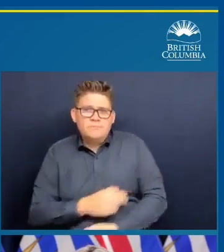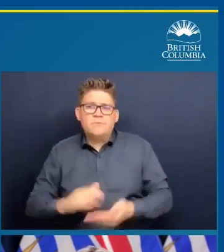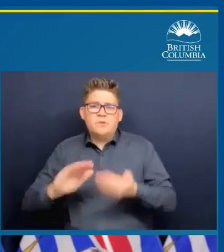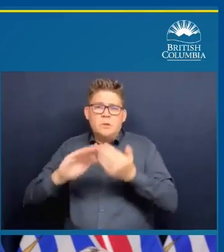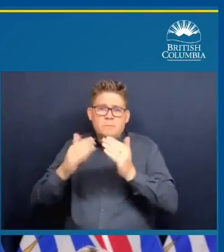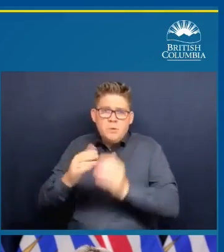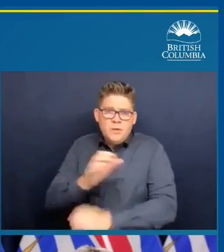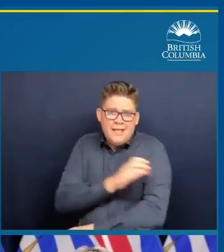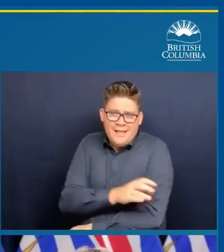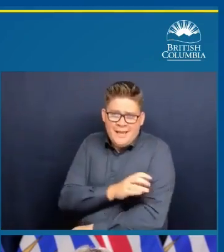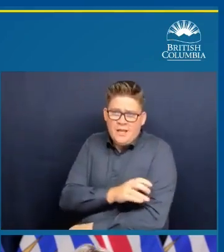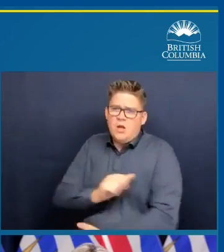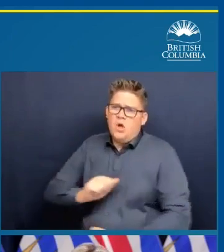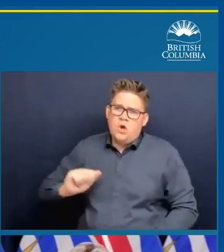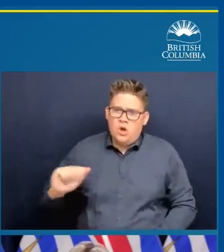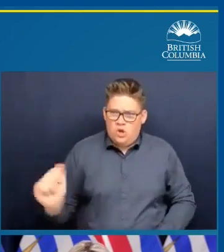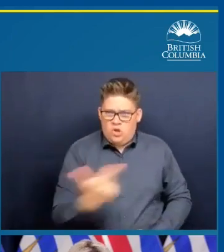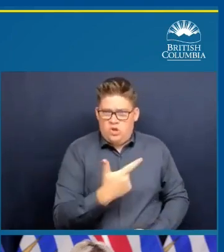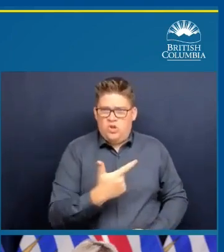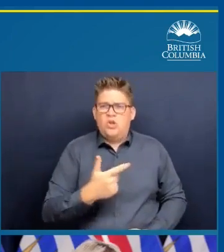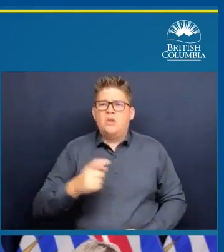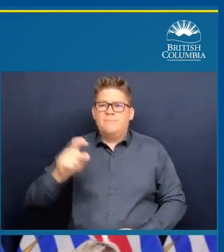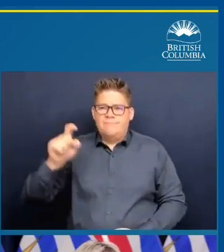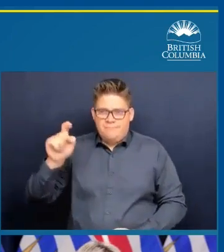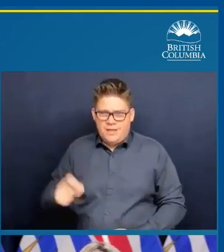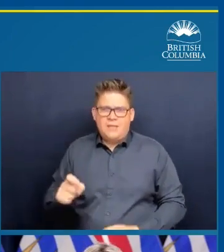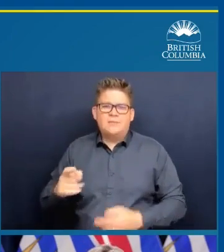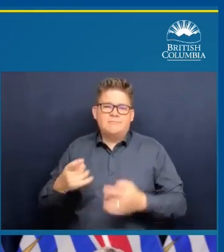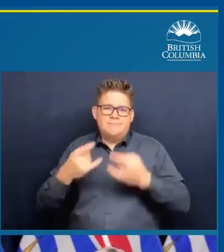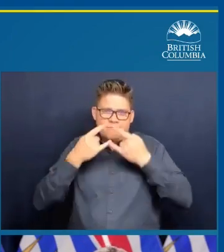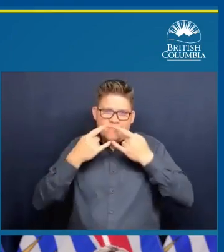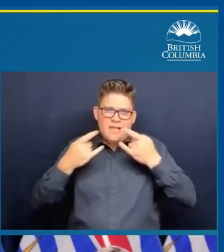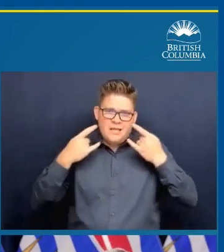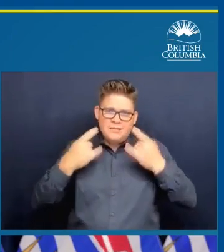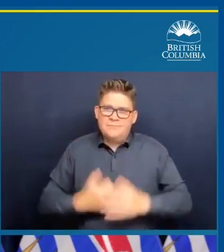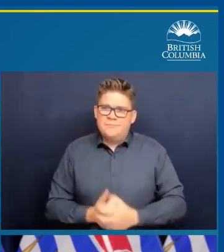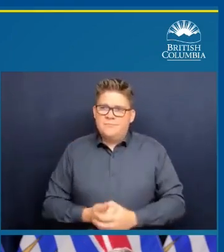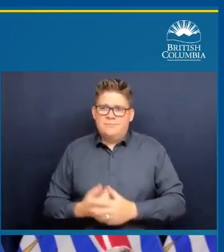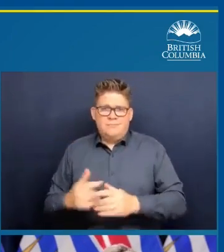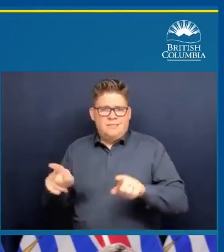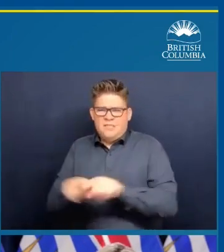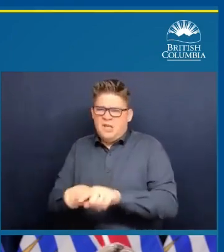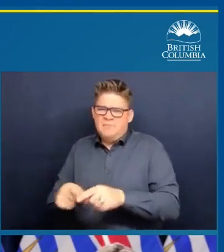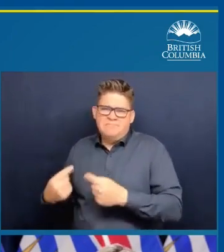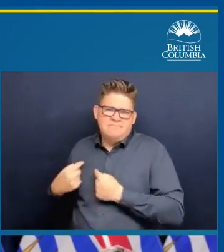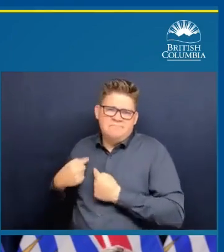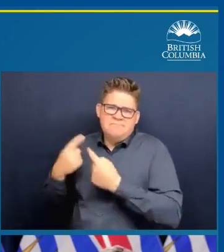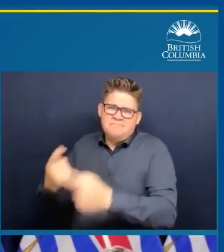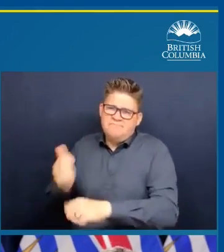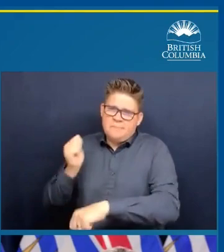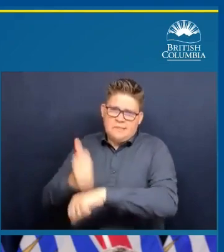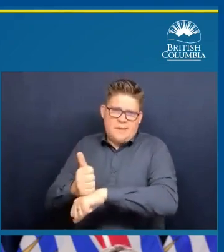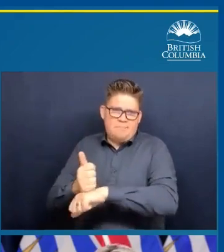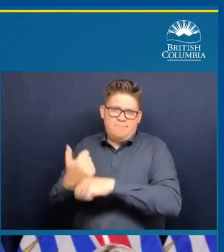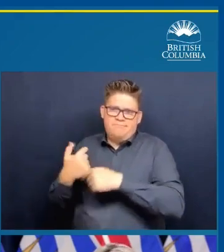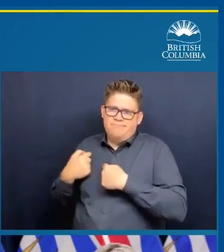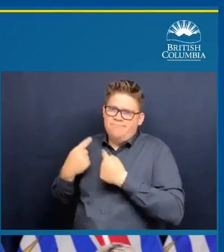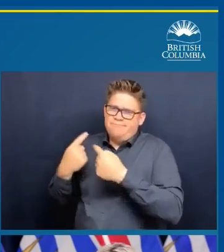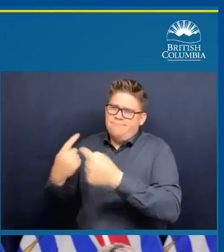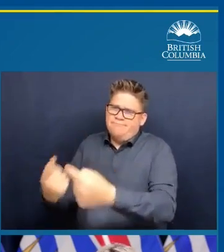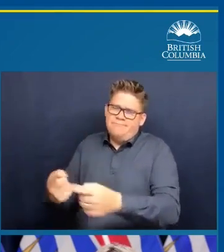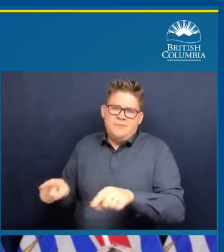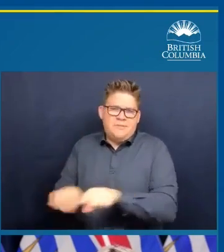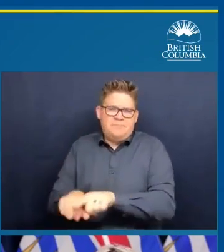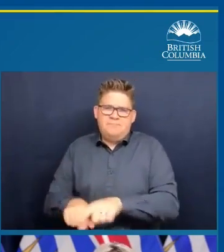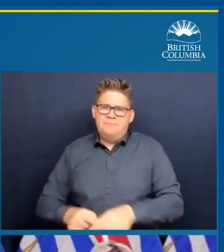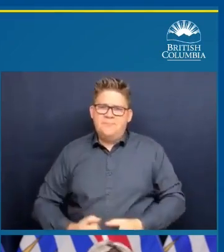season. These are important additional measures in those places where it matters the most. And additional measures we have